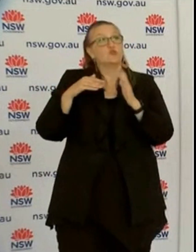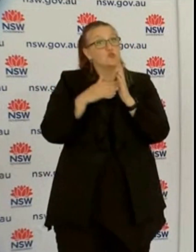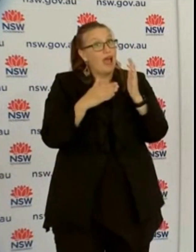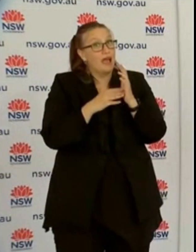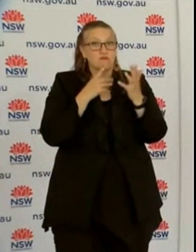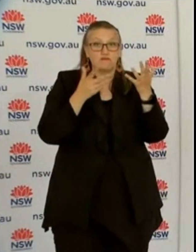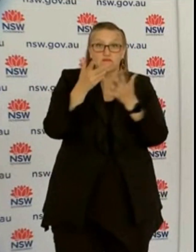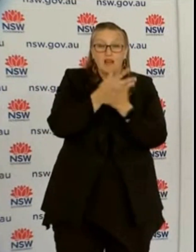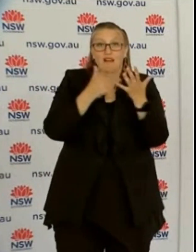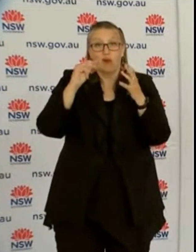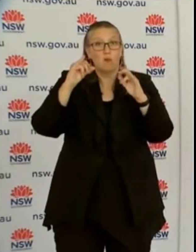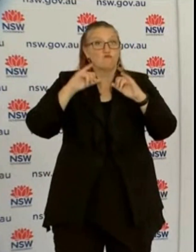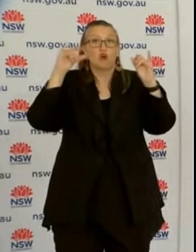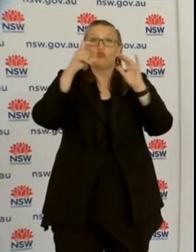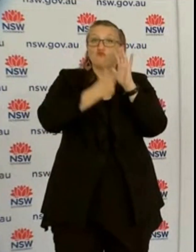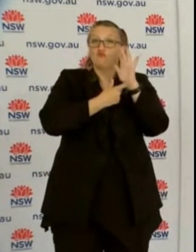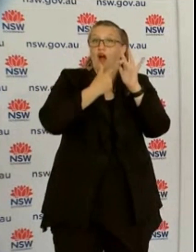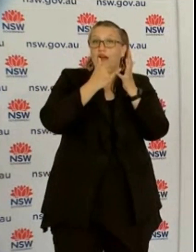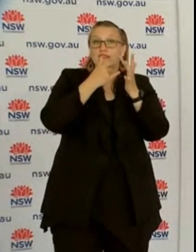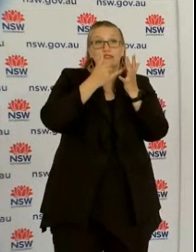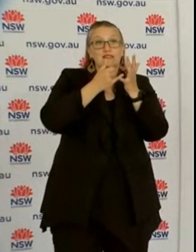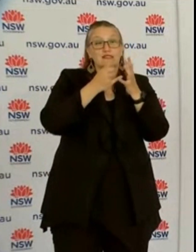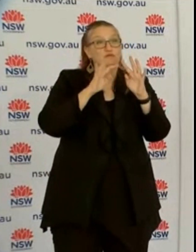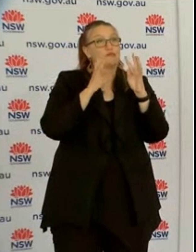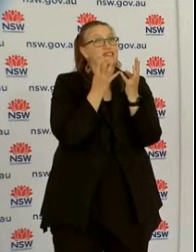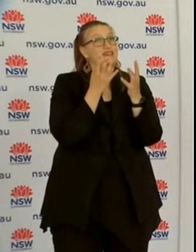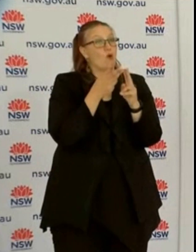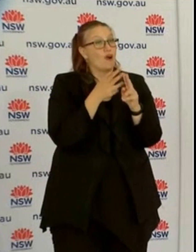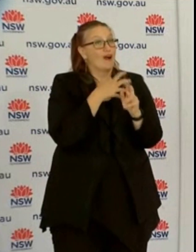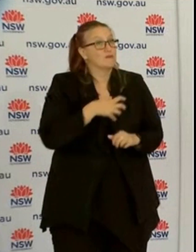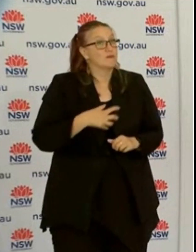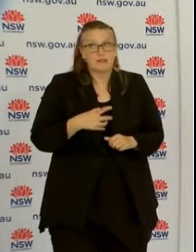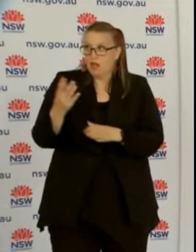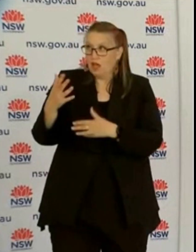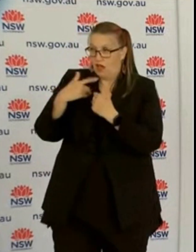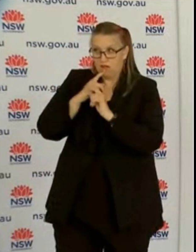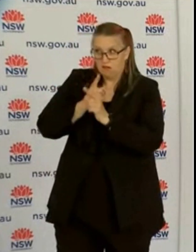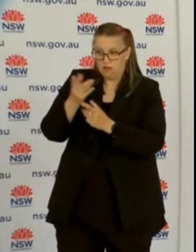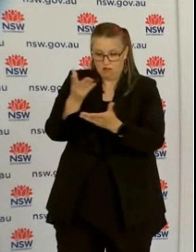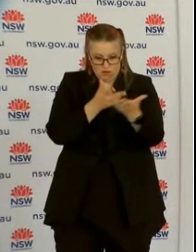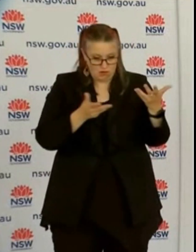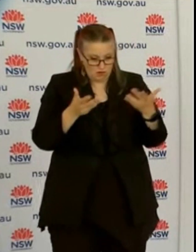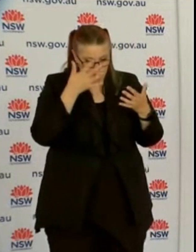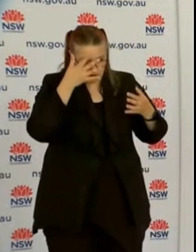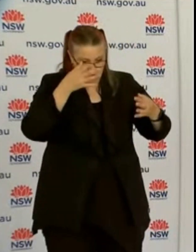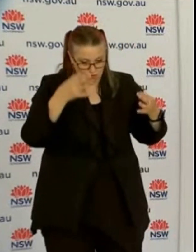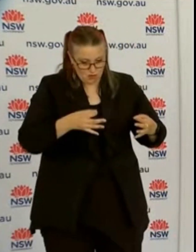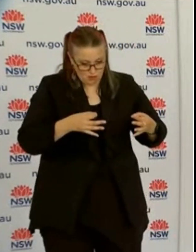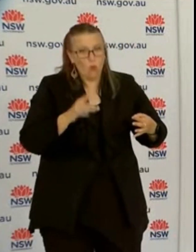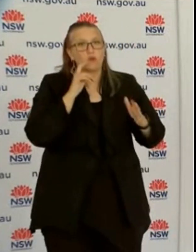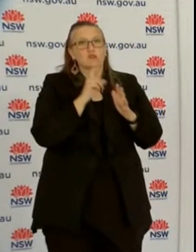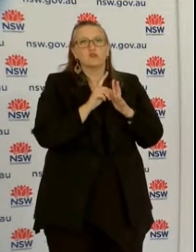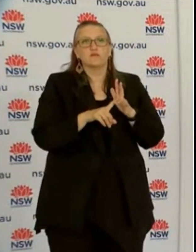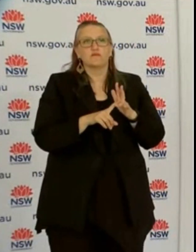and we'll make those decisions and we'll let the community know shortly. Absolutely, if a case arises, we will apply the